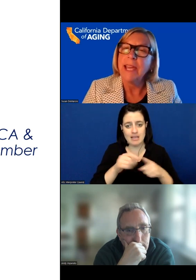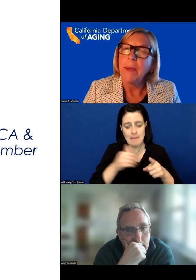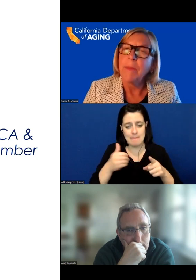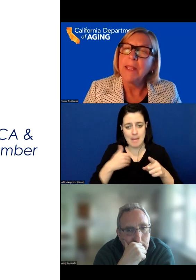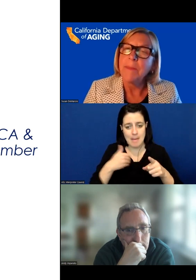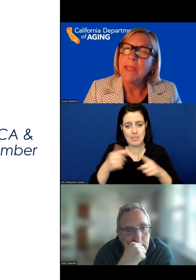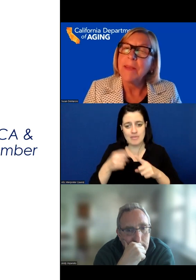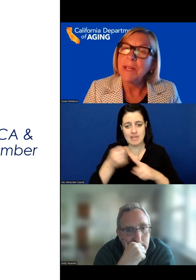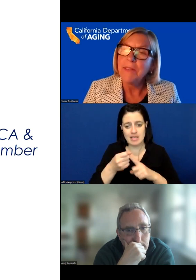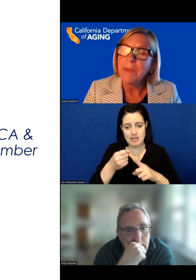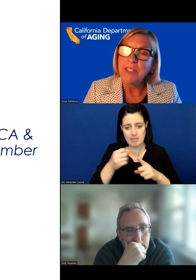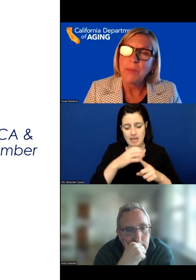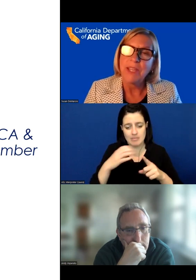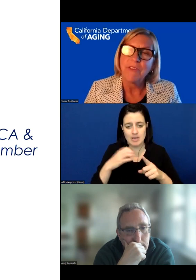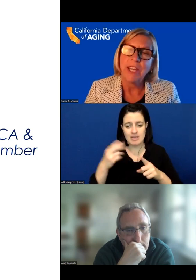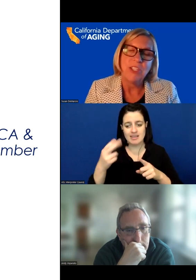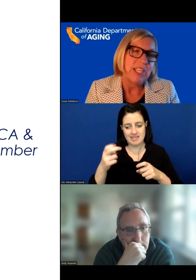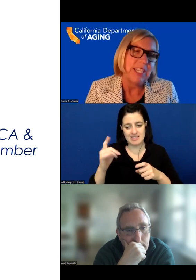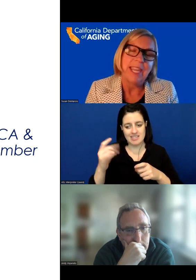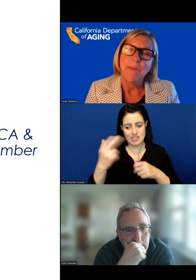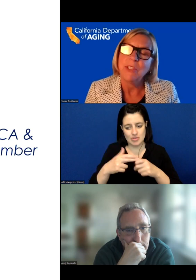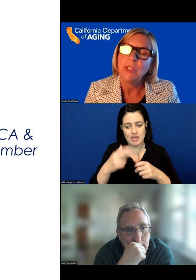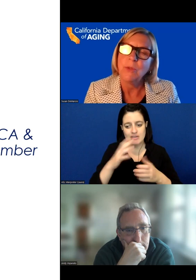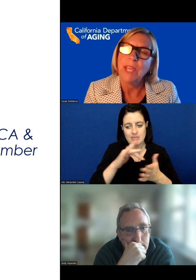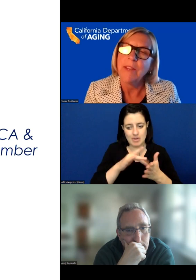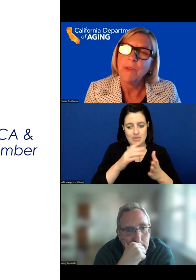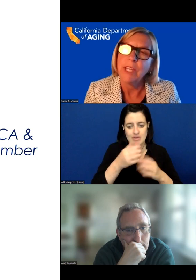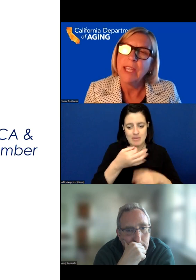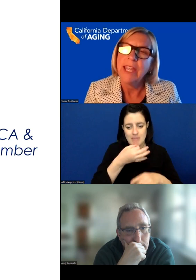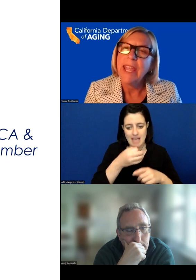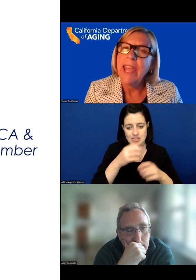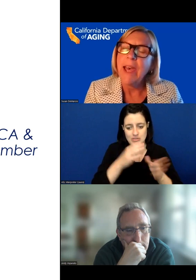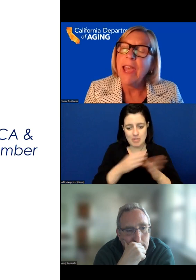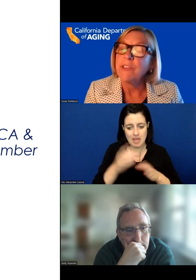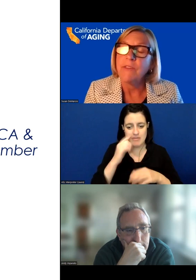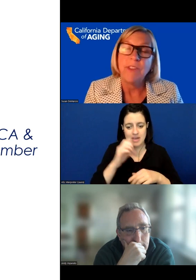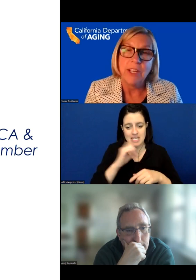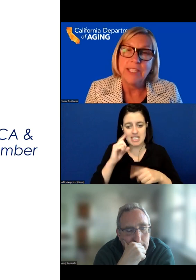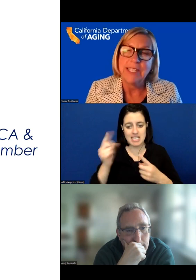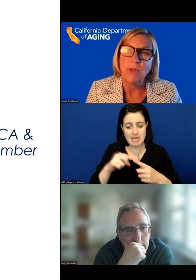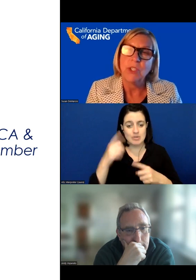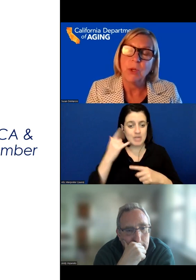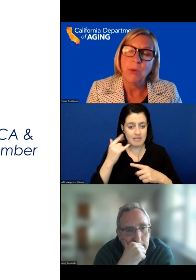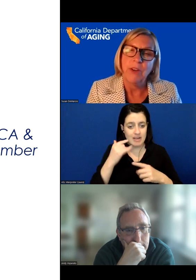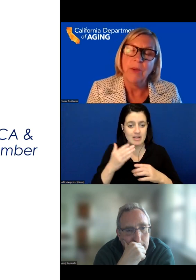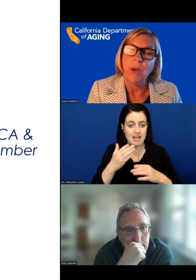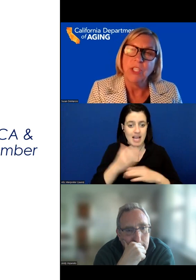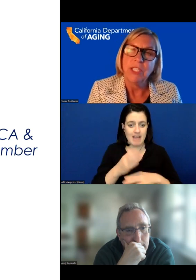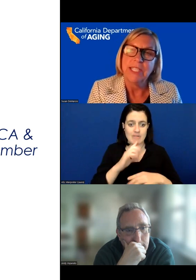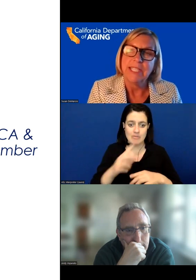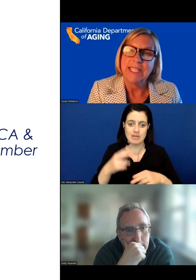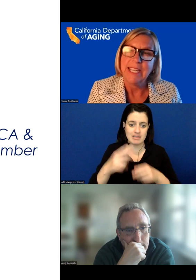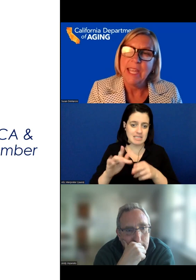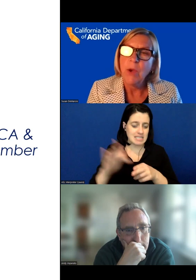us in the middle of the Master Plan for Aging. He came to California after a very distinguished career in